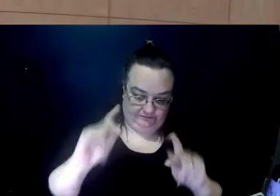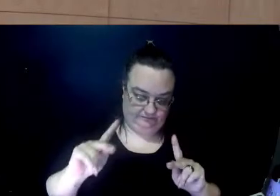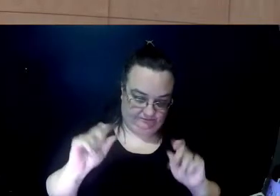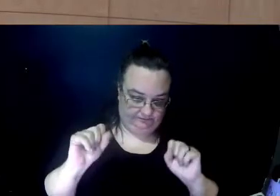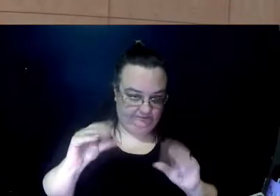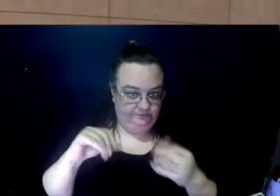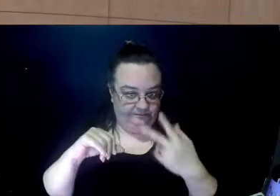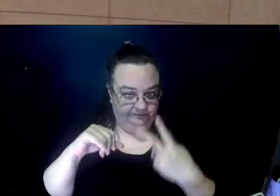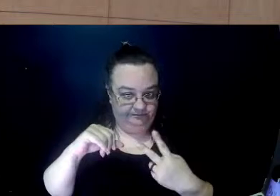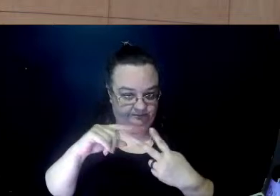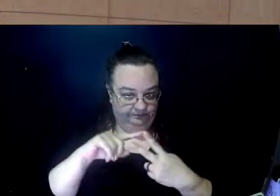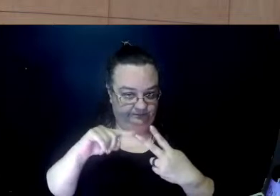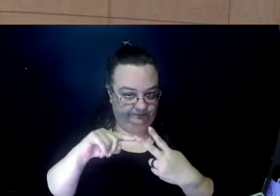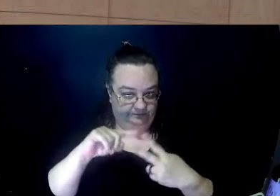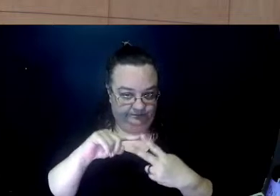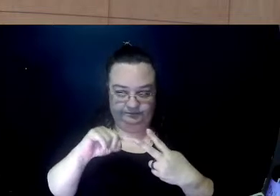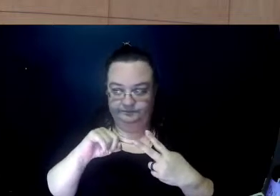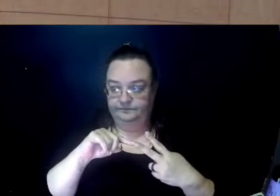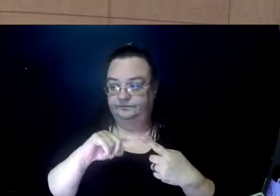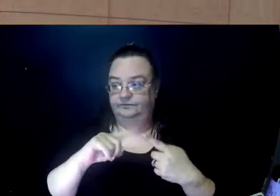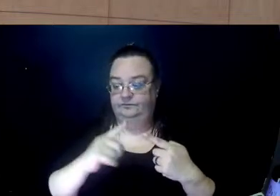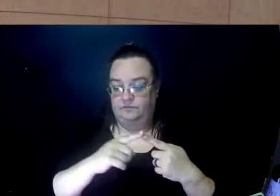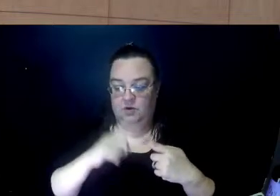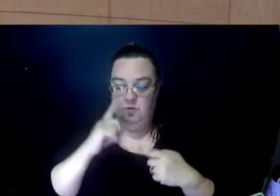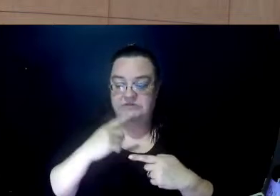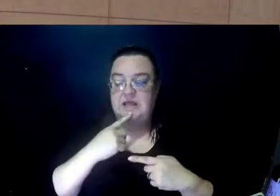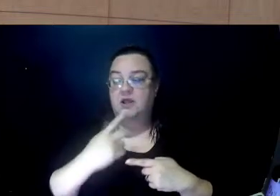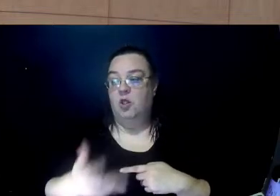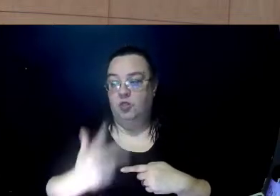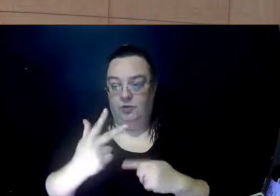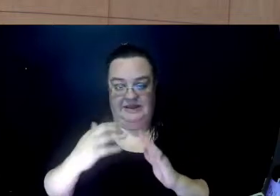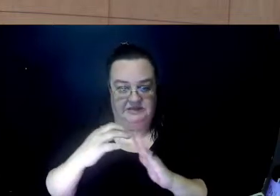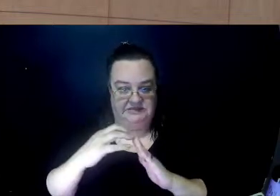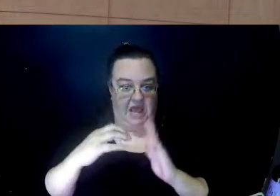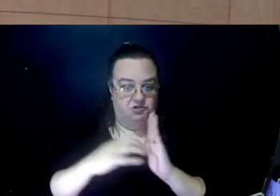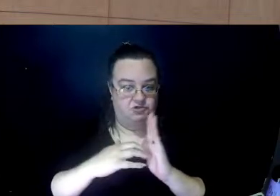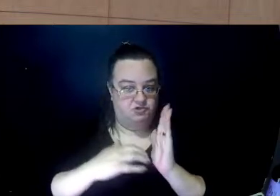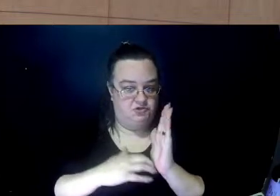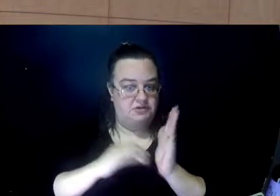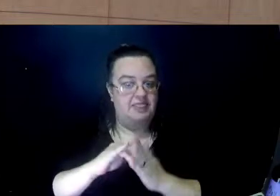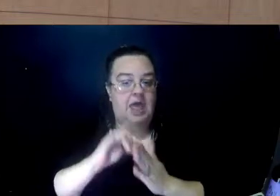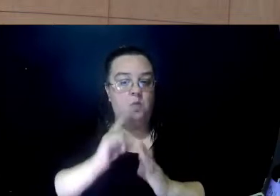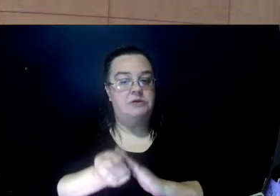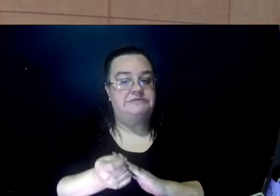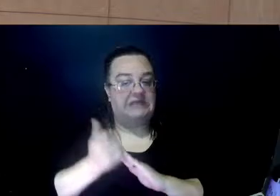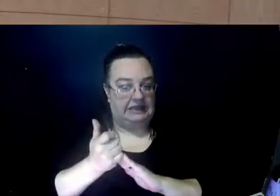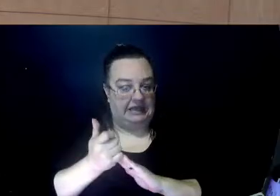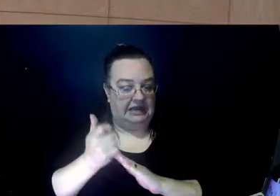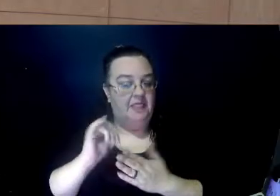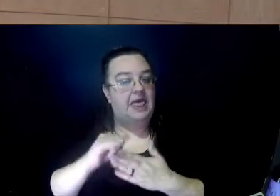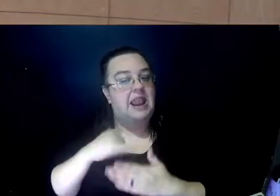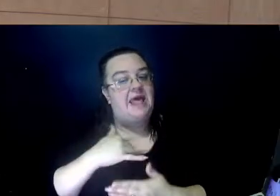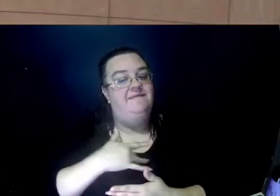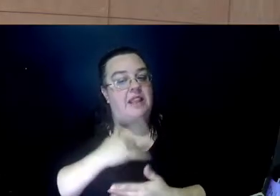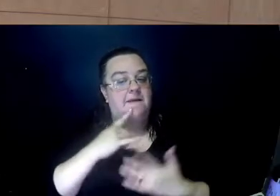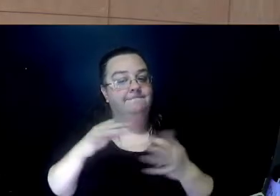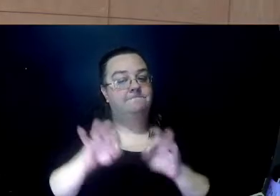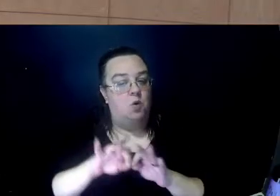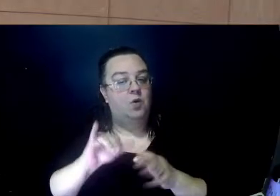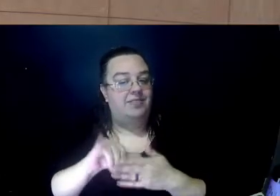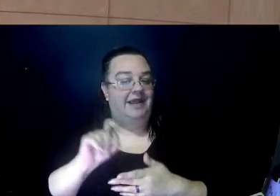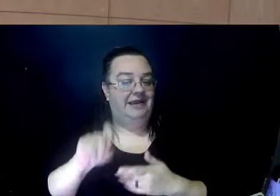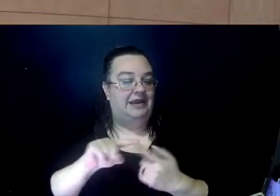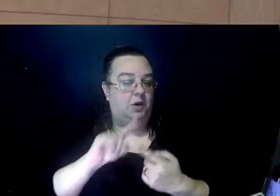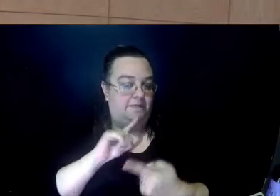Two points. First, I'll say there were 3 sections that were deleted that I think are important and need to be included